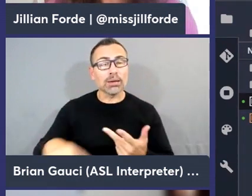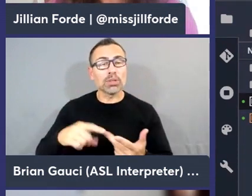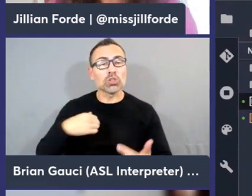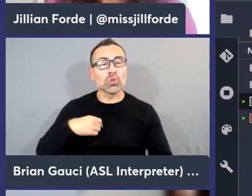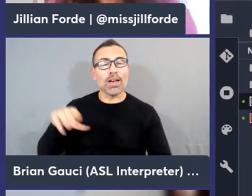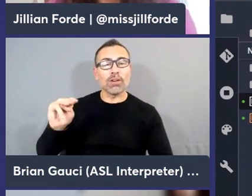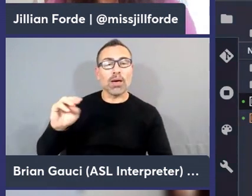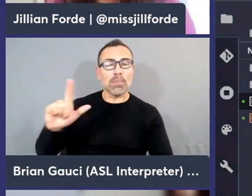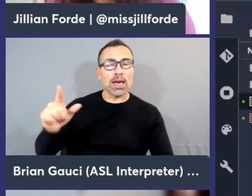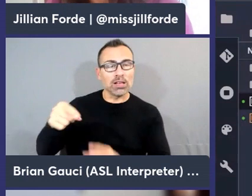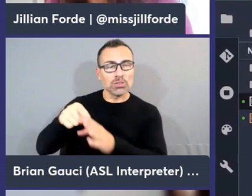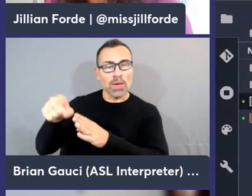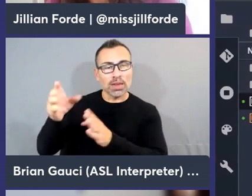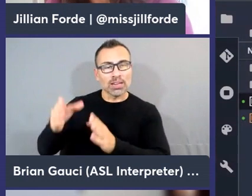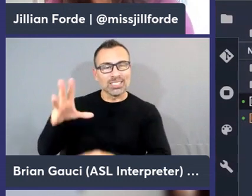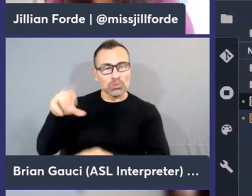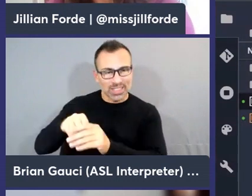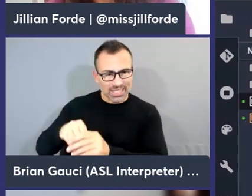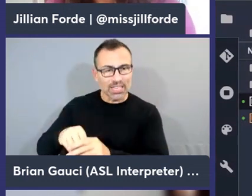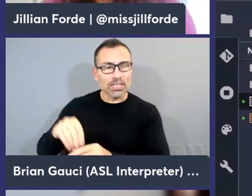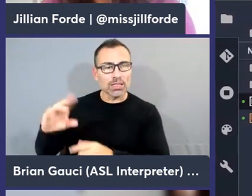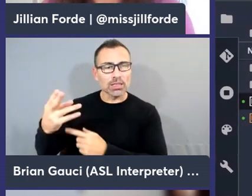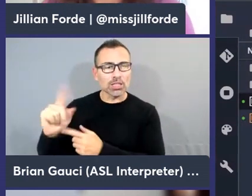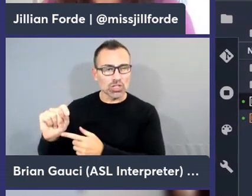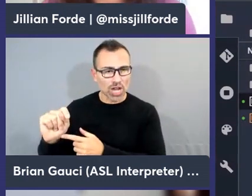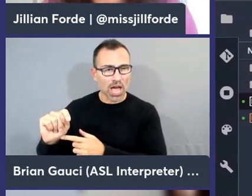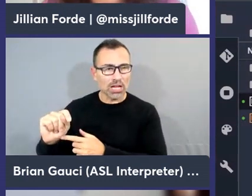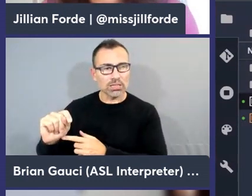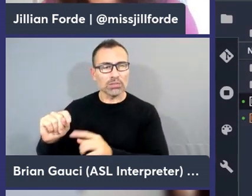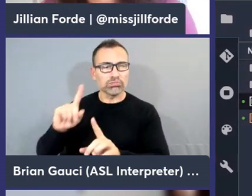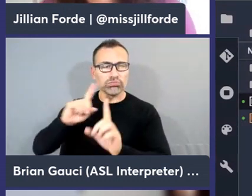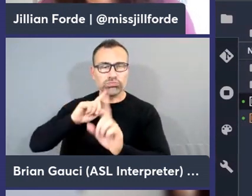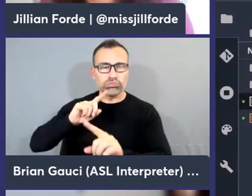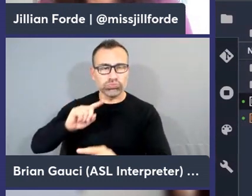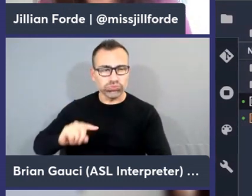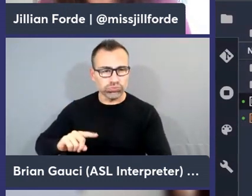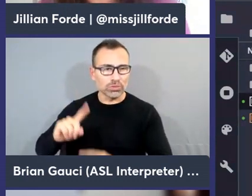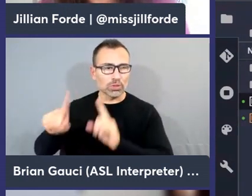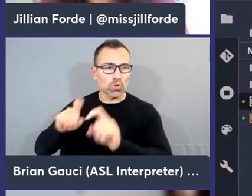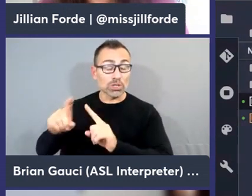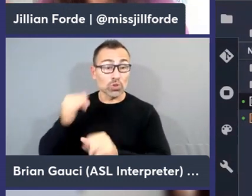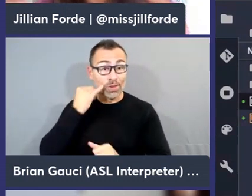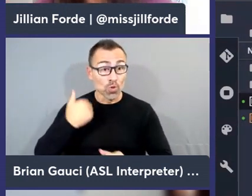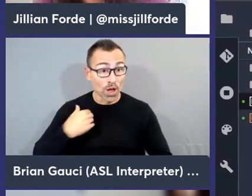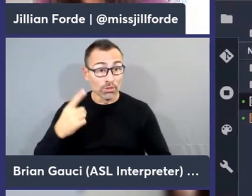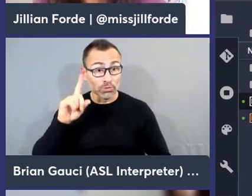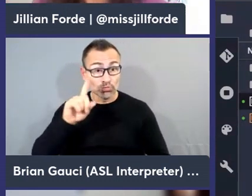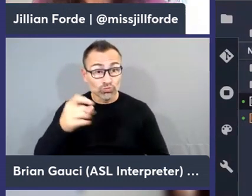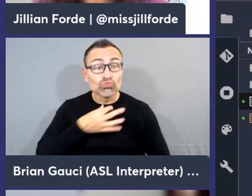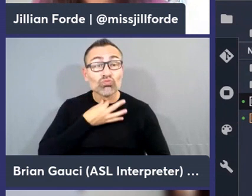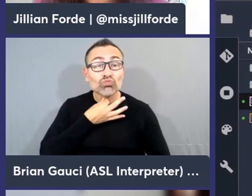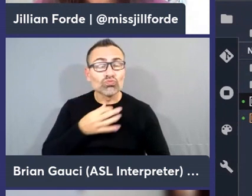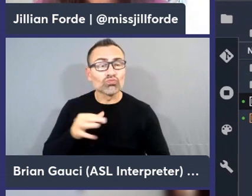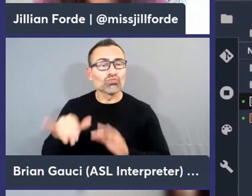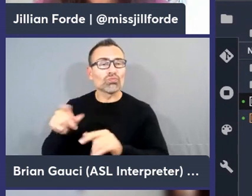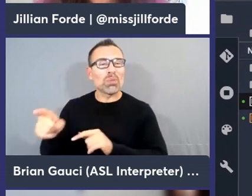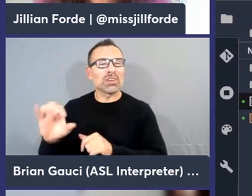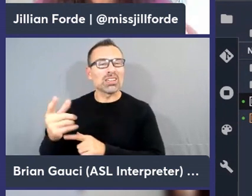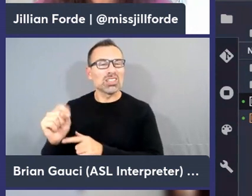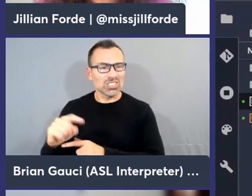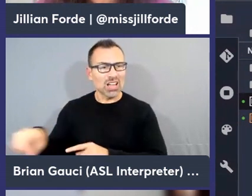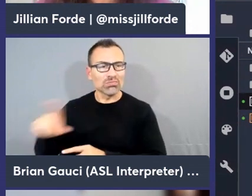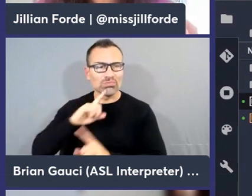questions that you have and maybe just haven't gotten to get answered, make sure you drop them. So from here, where do you think that people